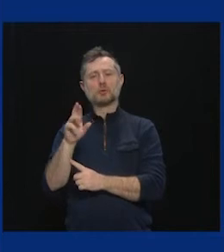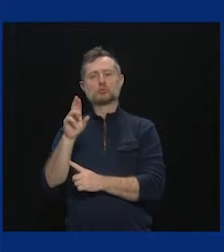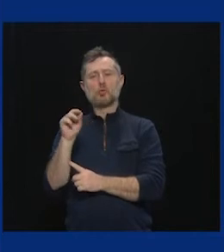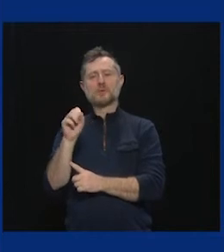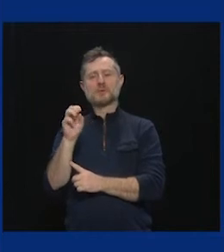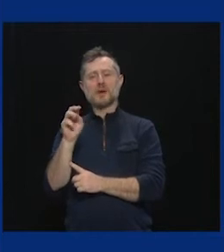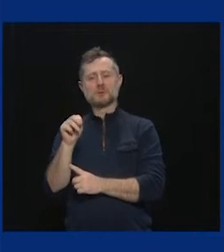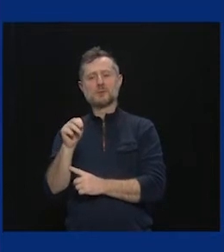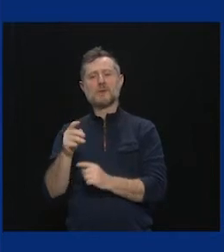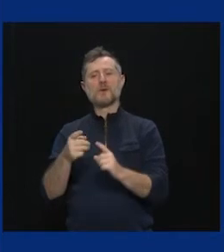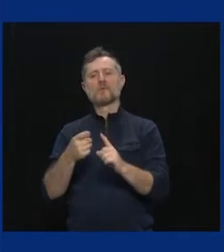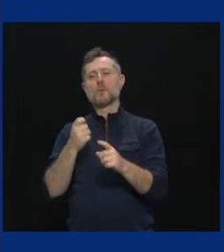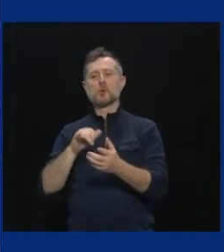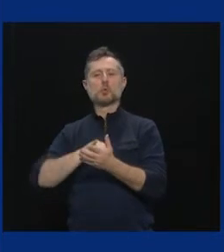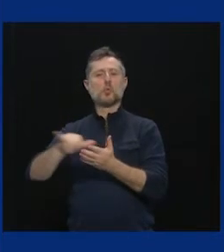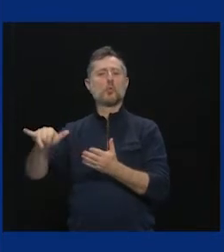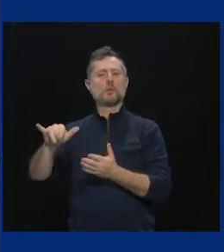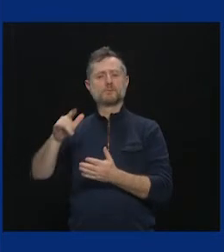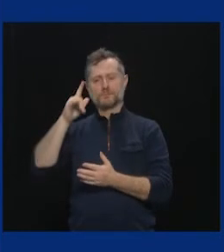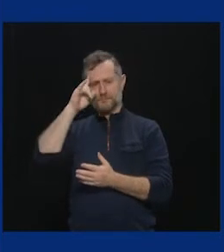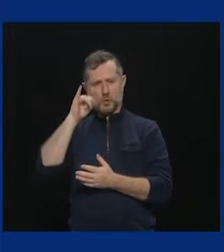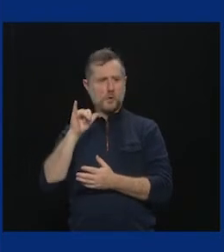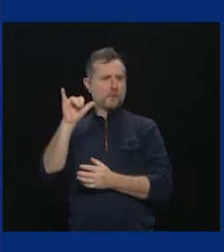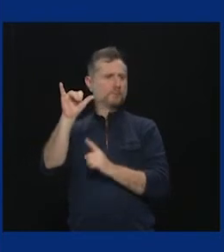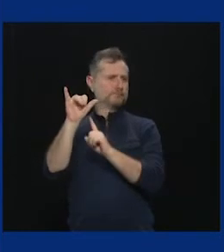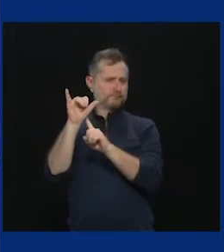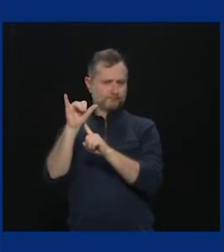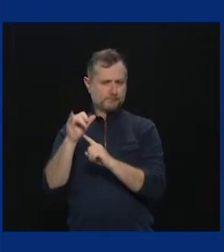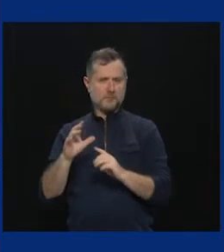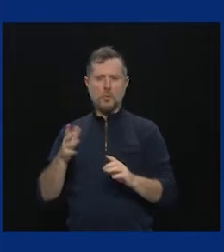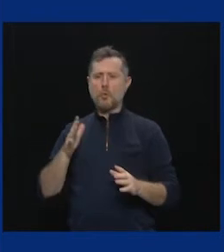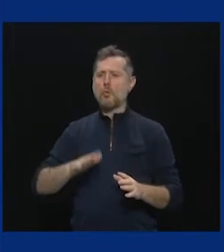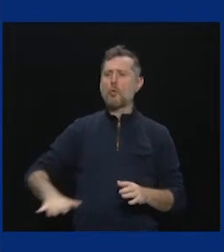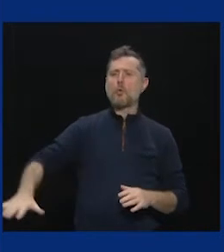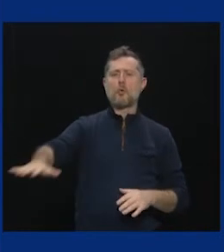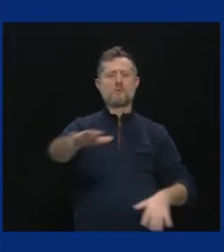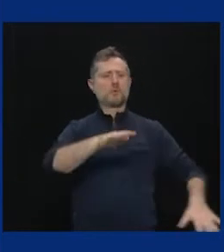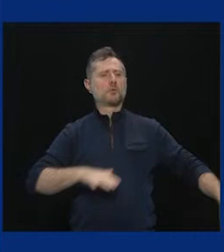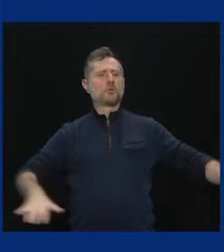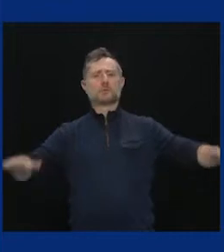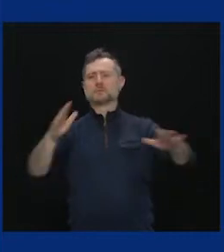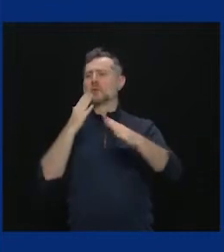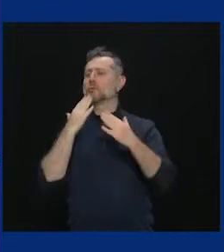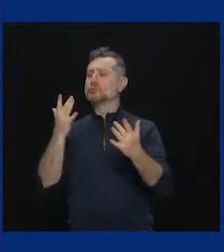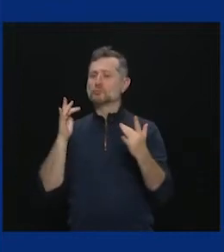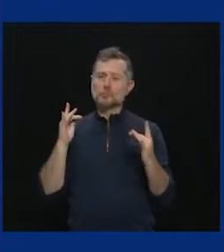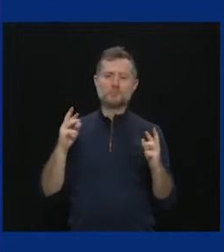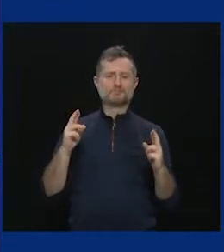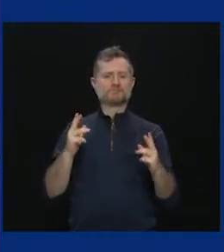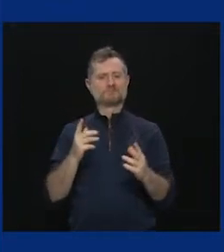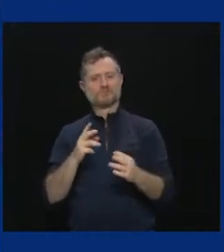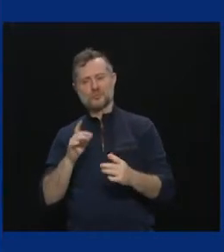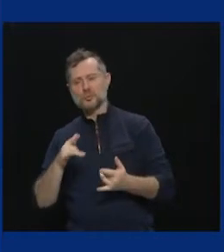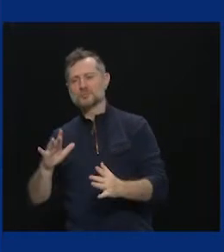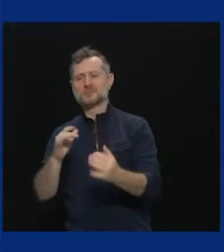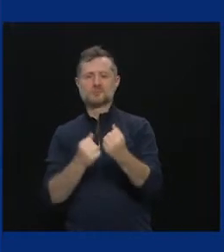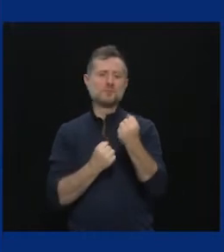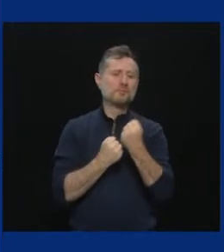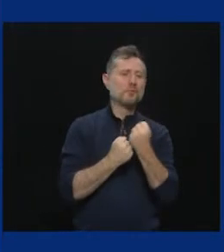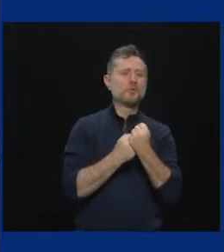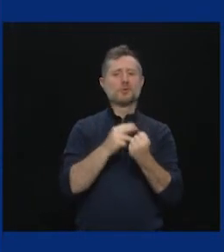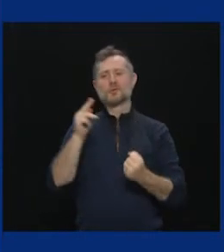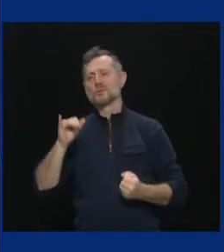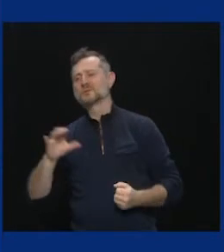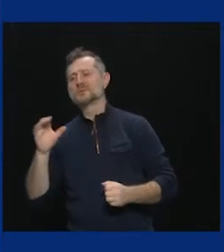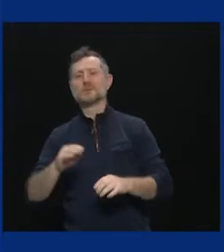All good friends of tourism, of New York, and of this museum. This museum was founded by the state